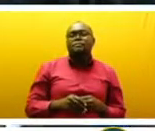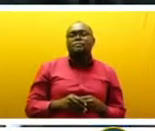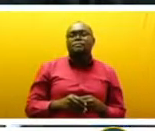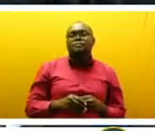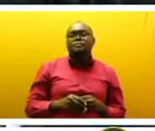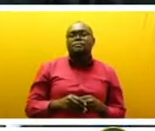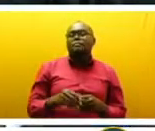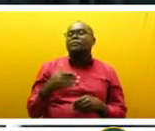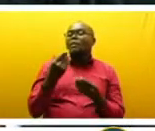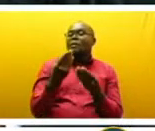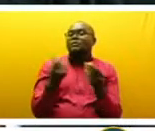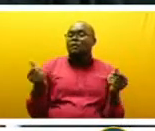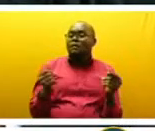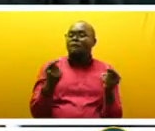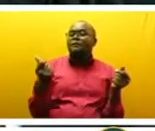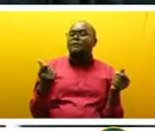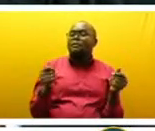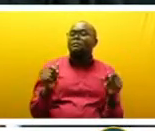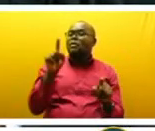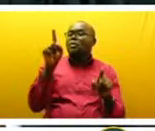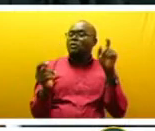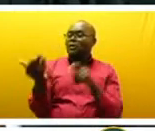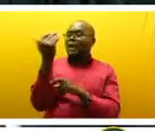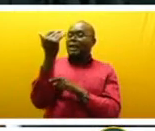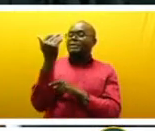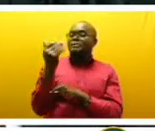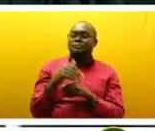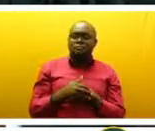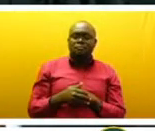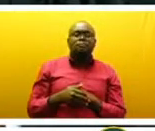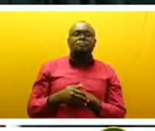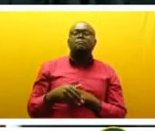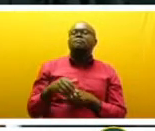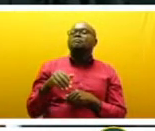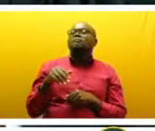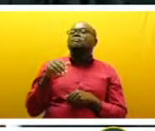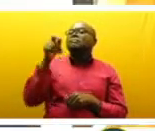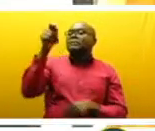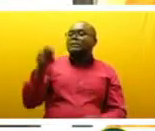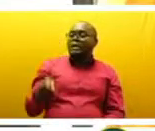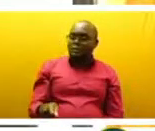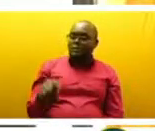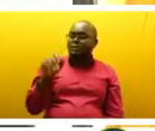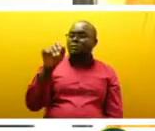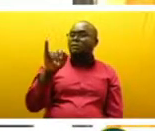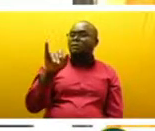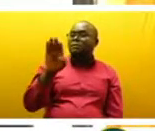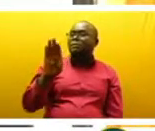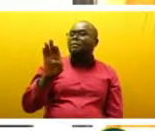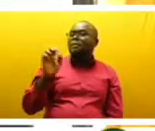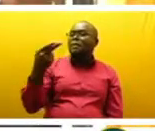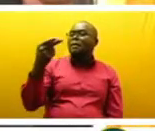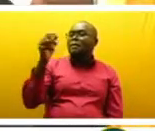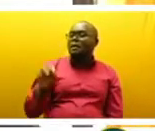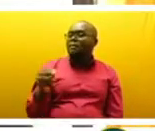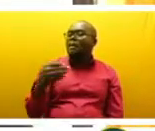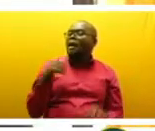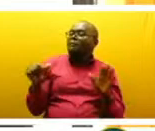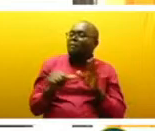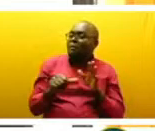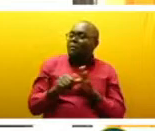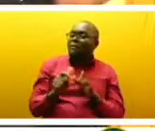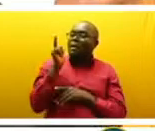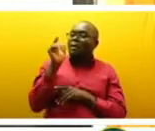I want to address a few questions that were asked by the learned judges. Number one, by Justice Ibrahim, is there a lacuna in the law if we nullify,